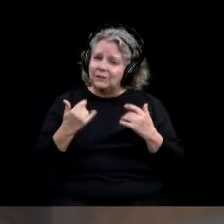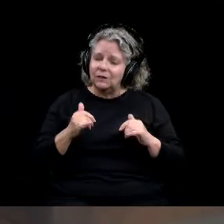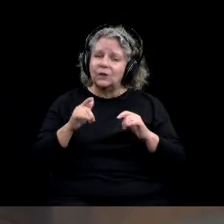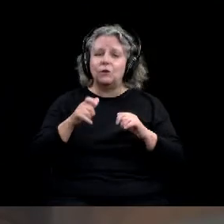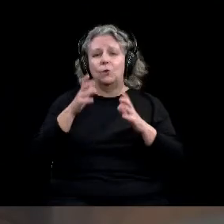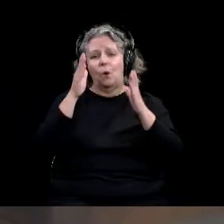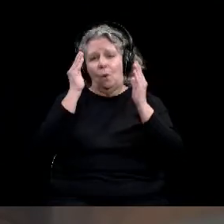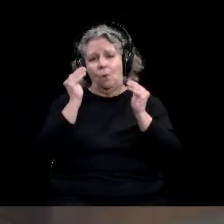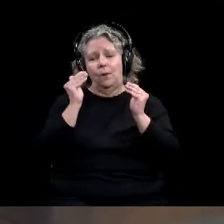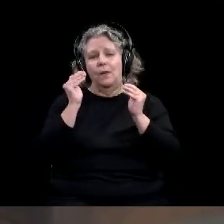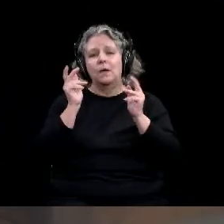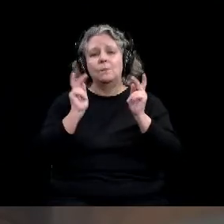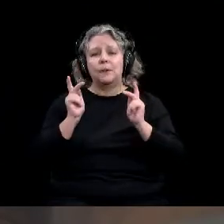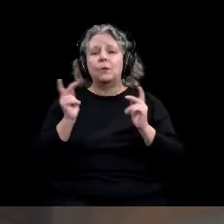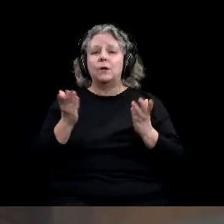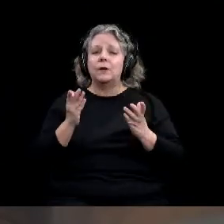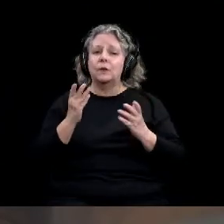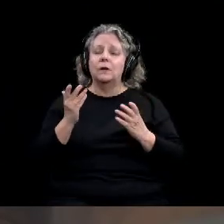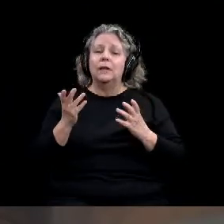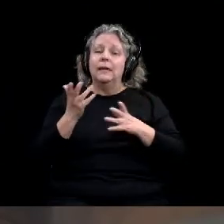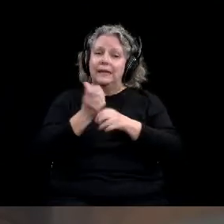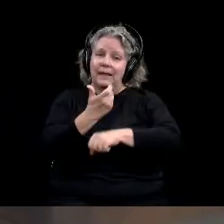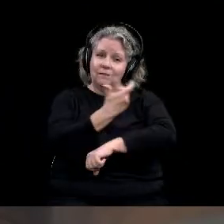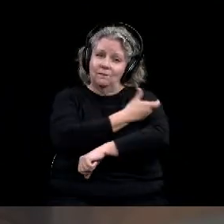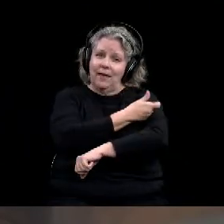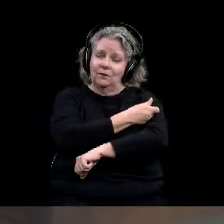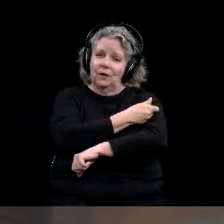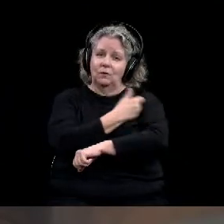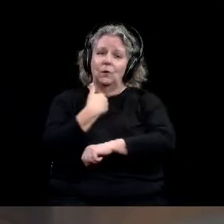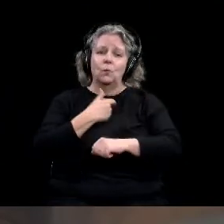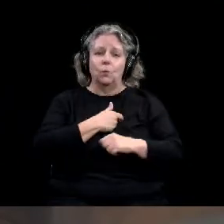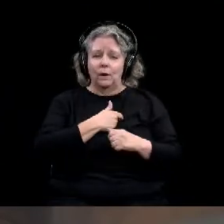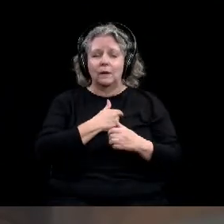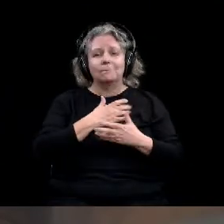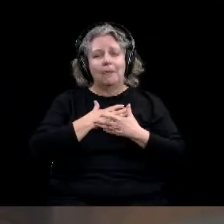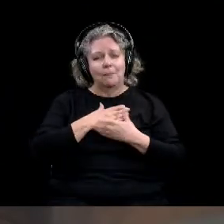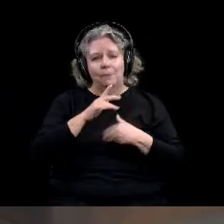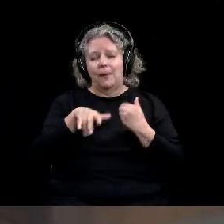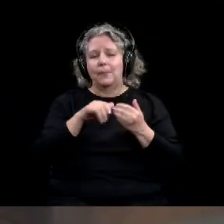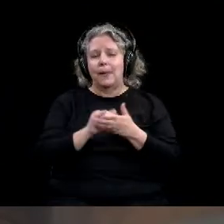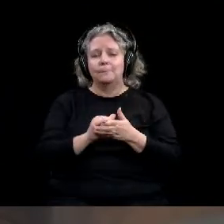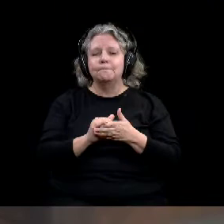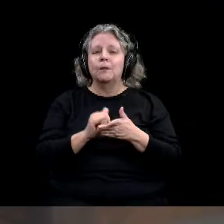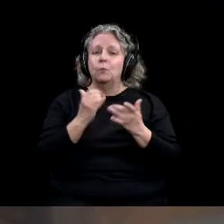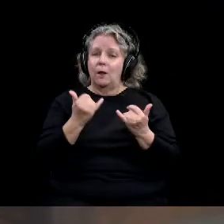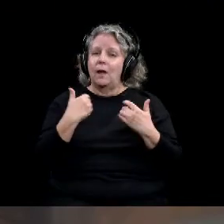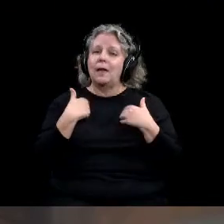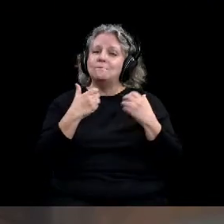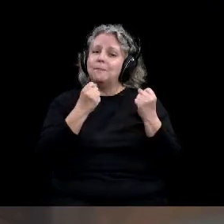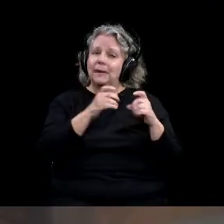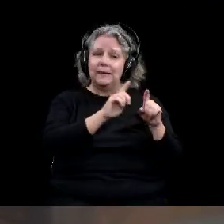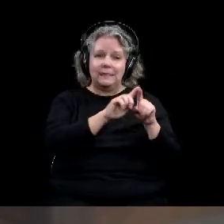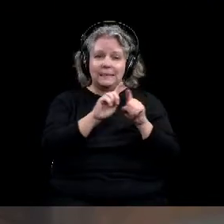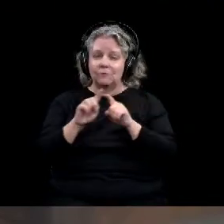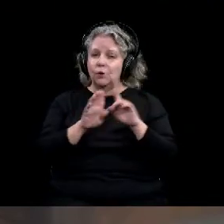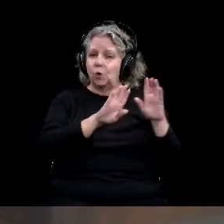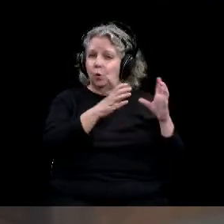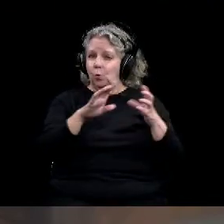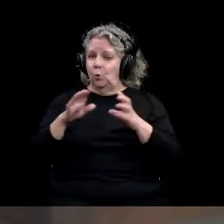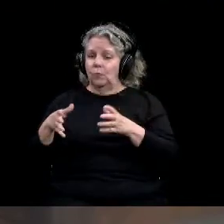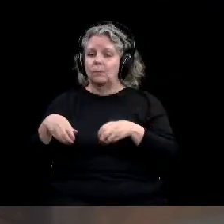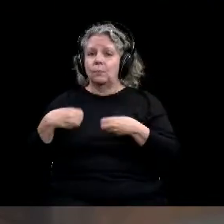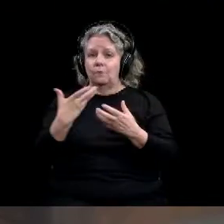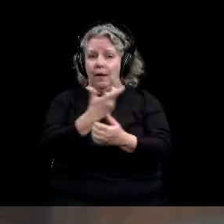many local organizations giving vaccines at this time. We call these vaccine providers or just providers. A list of